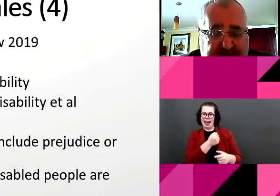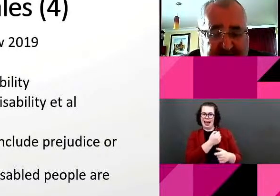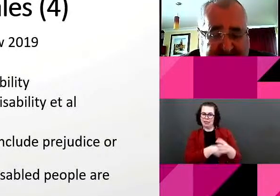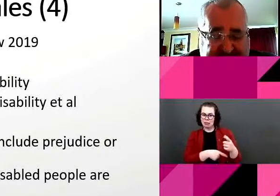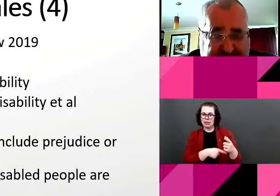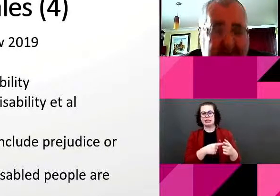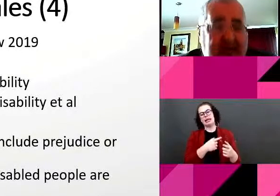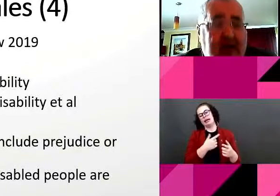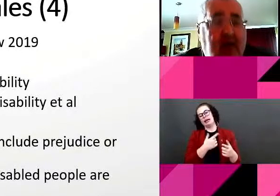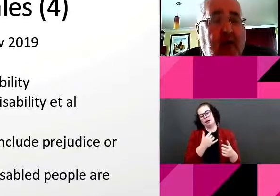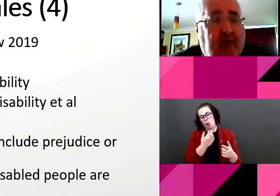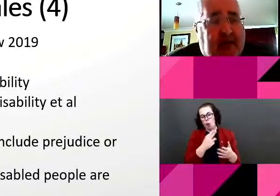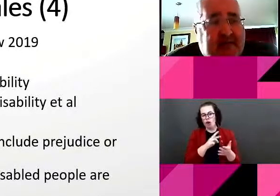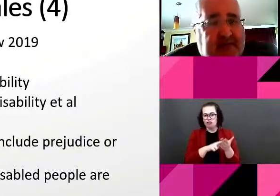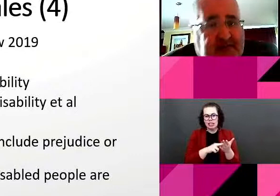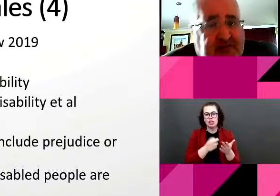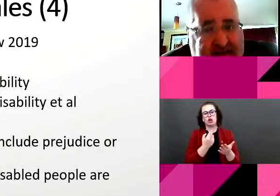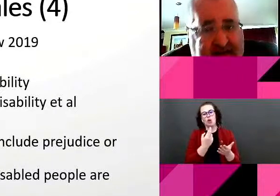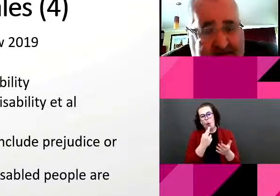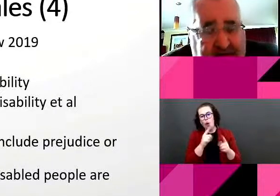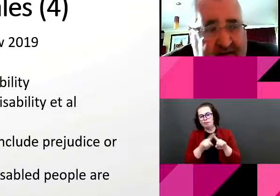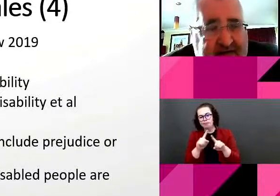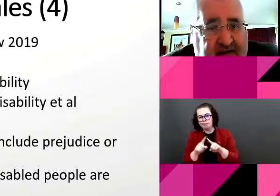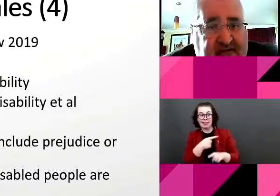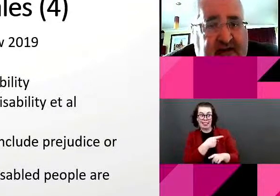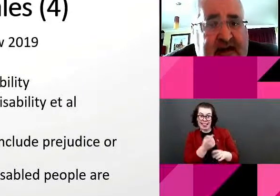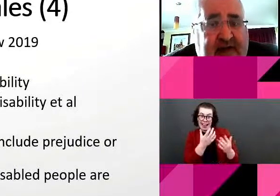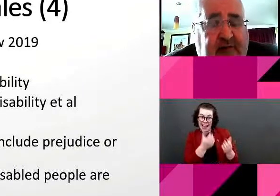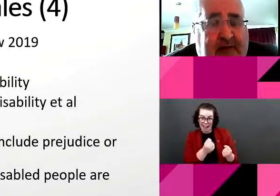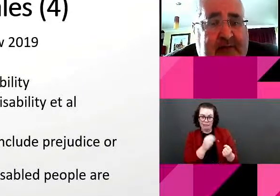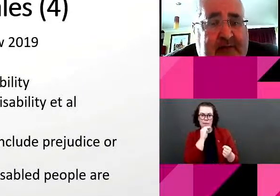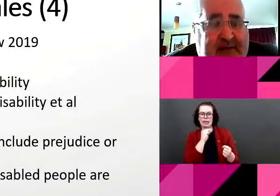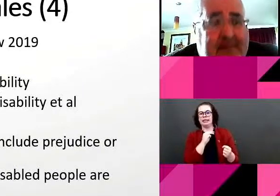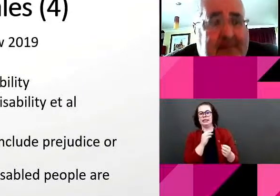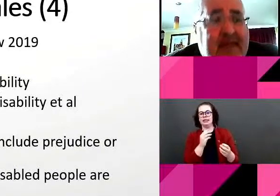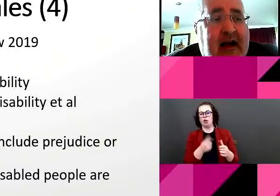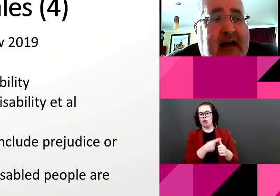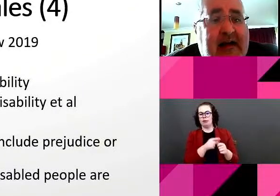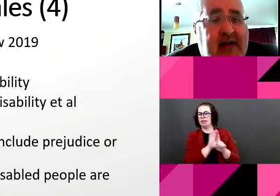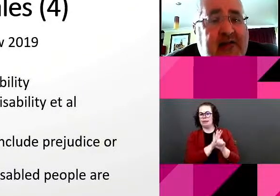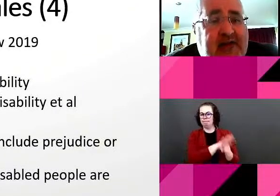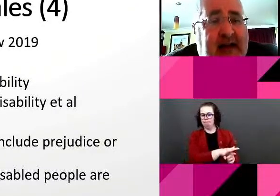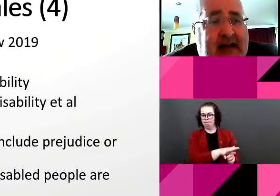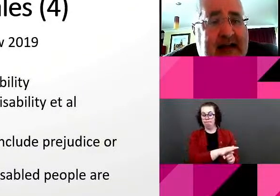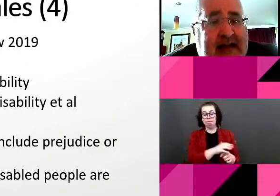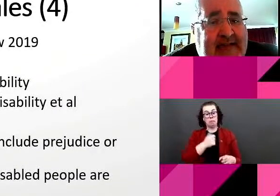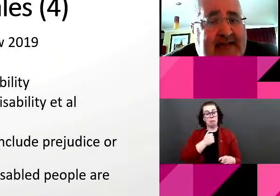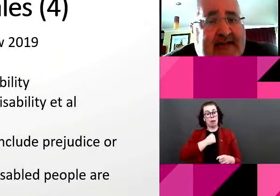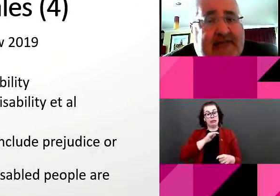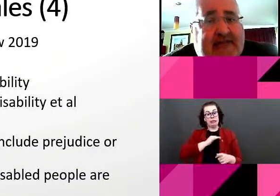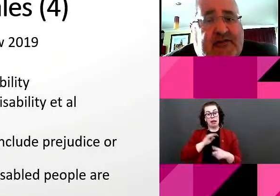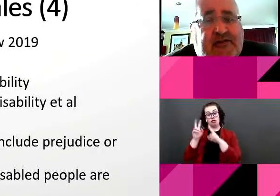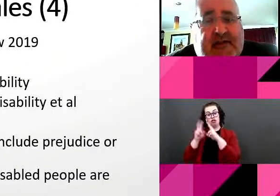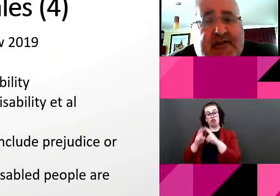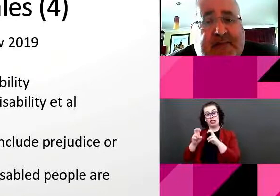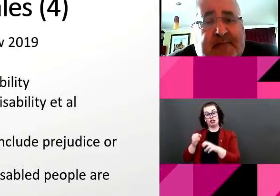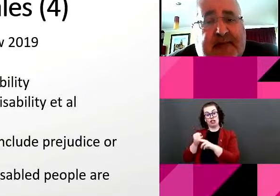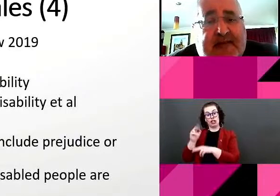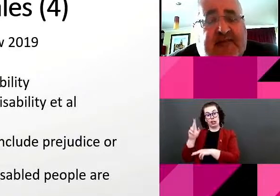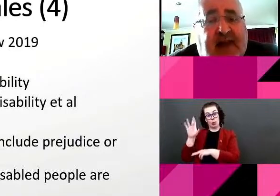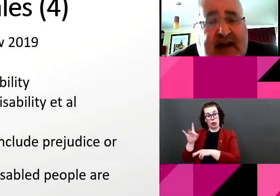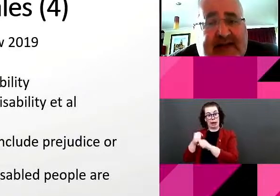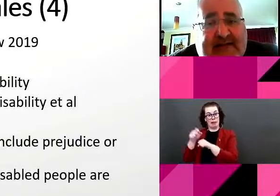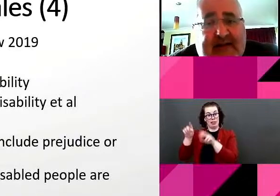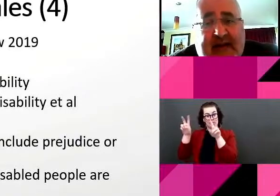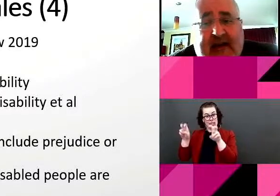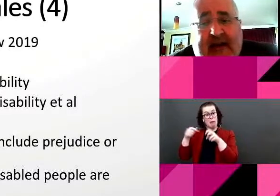protected characteristic. When I was undertaking my research on hate crime in Britain, I had access to the